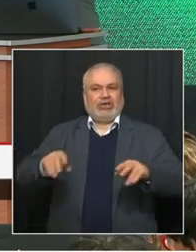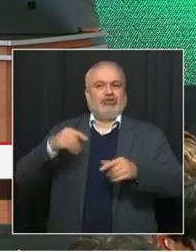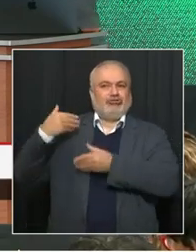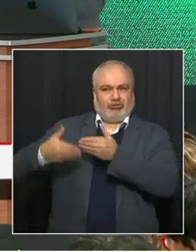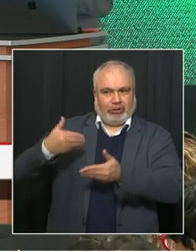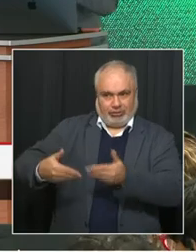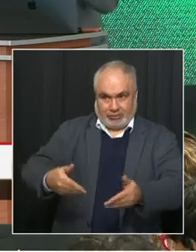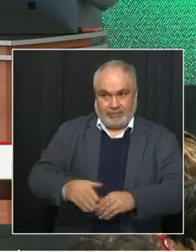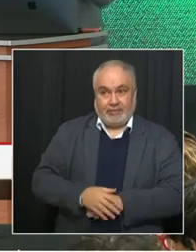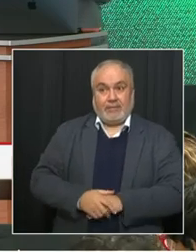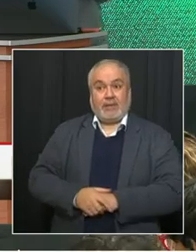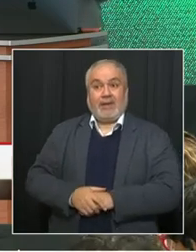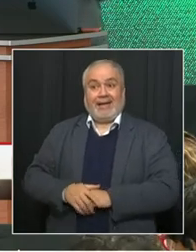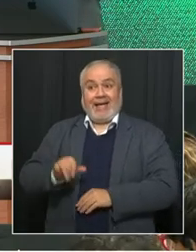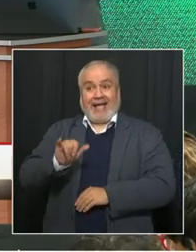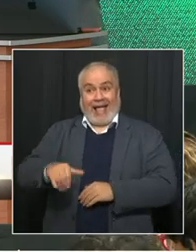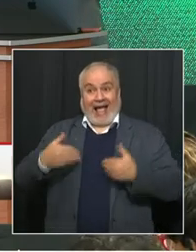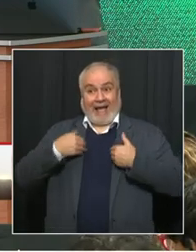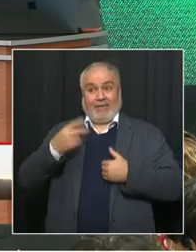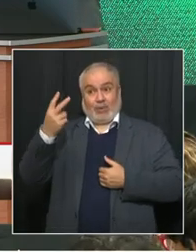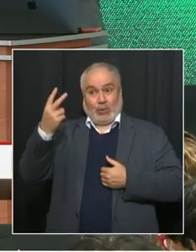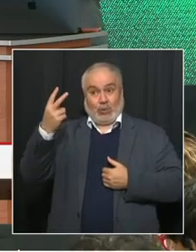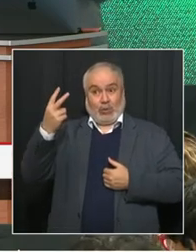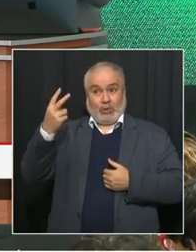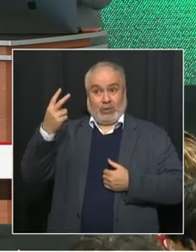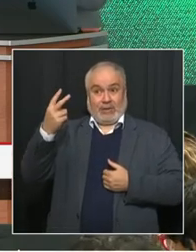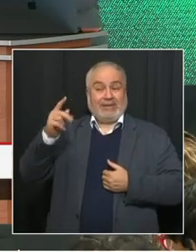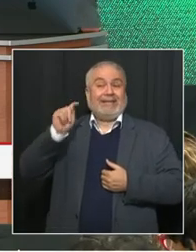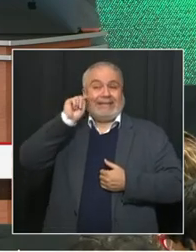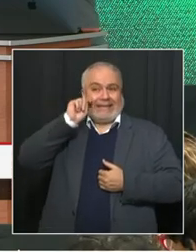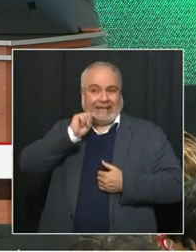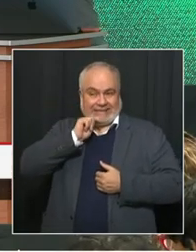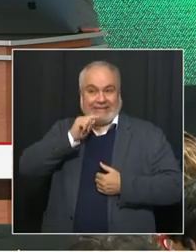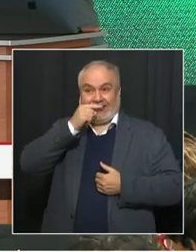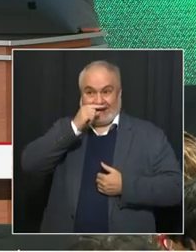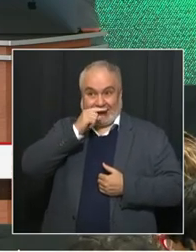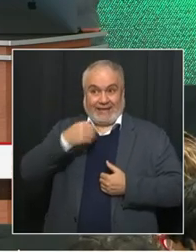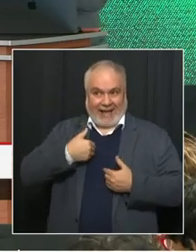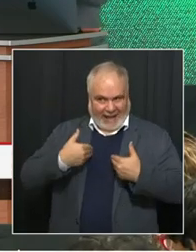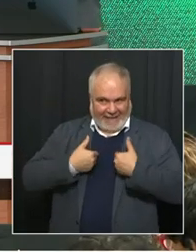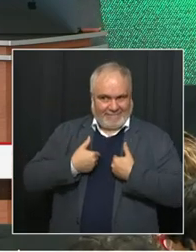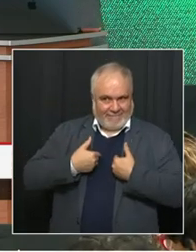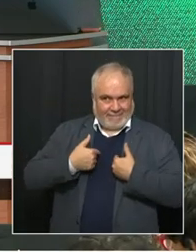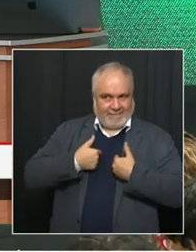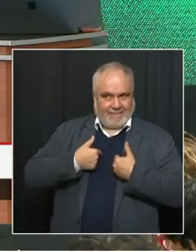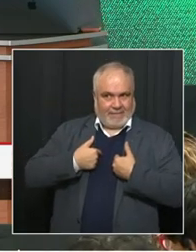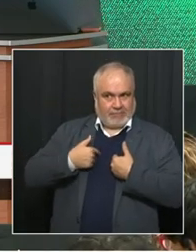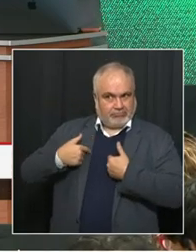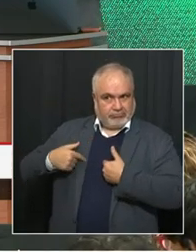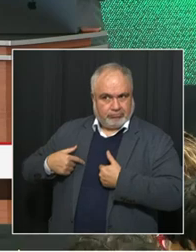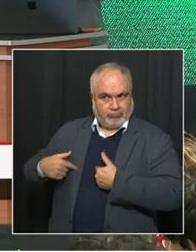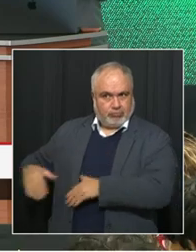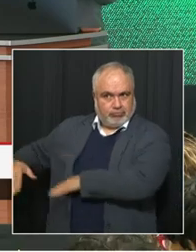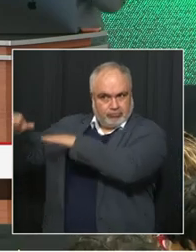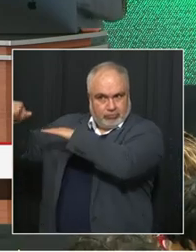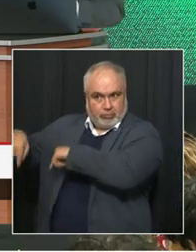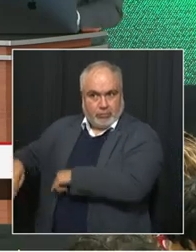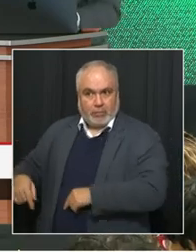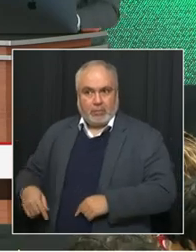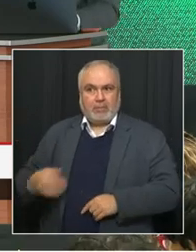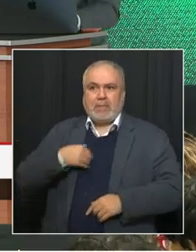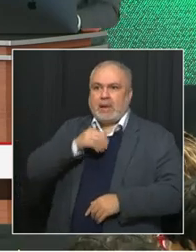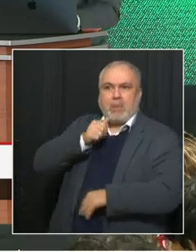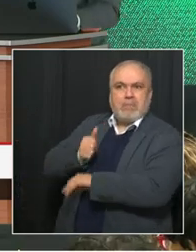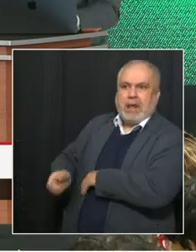on COVID, but I'll say it's the long tail of COVID, in which we saw increases in behavior that brings harm to